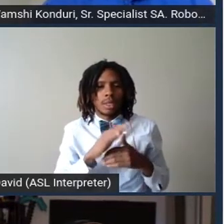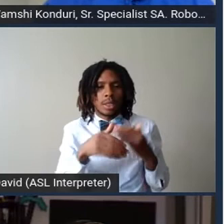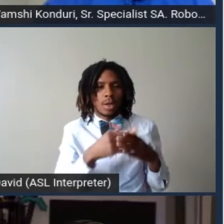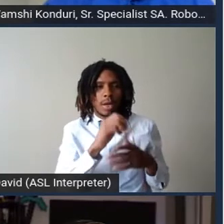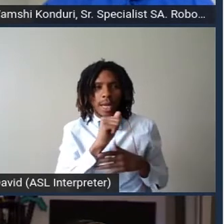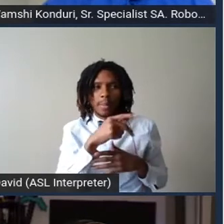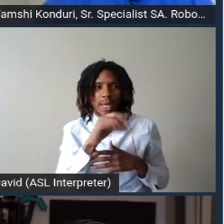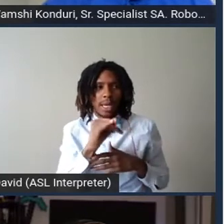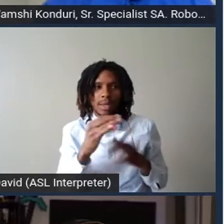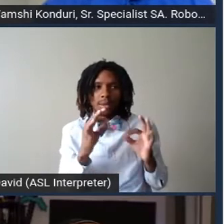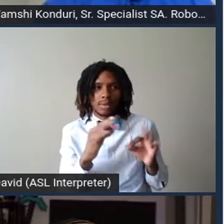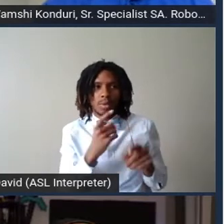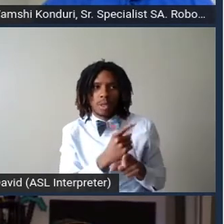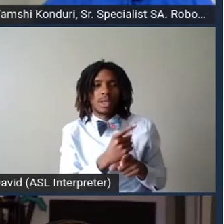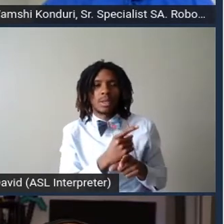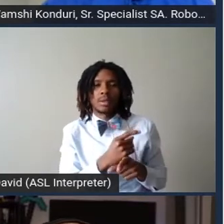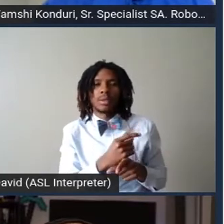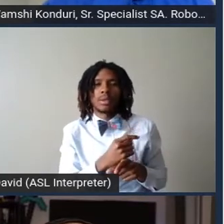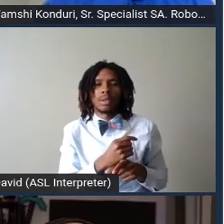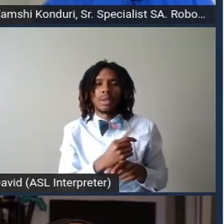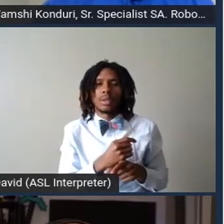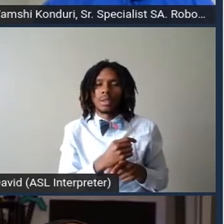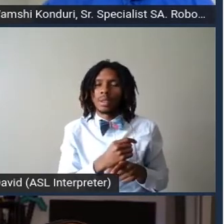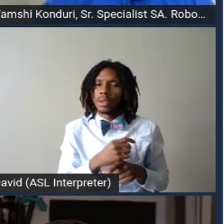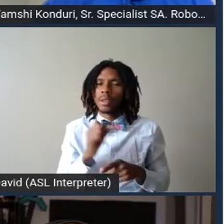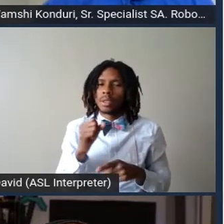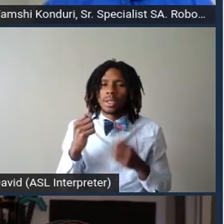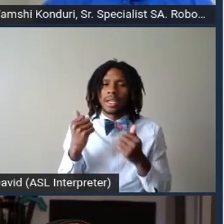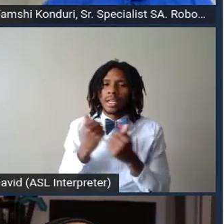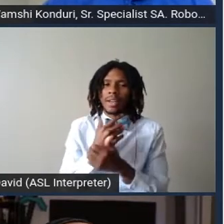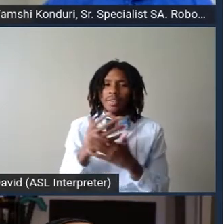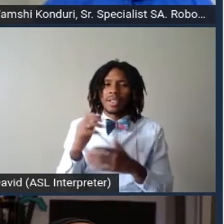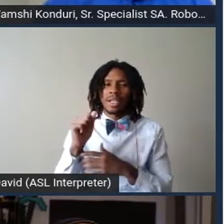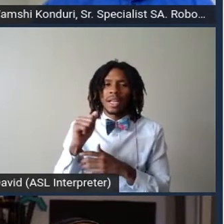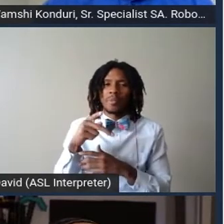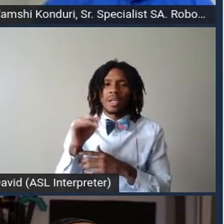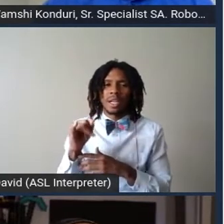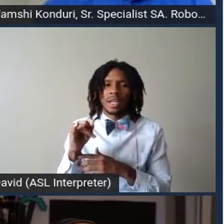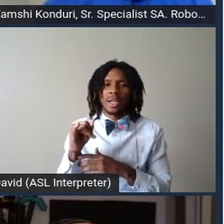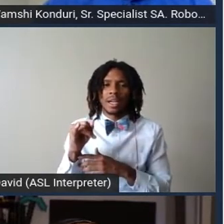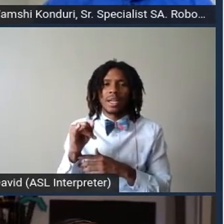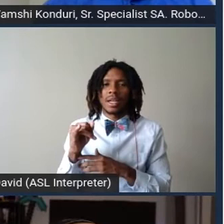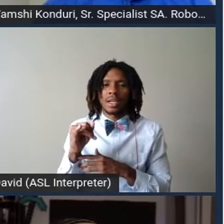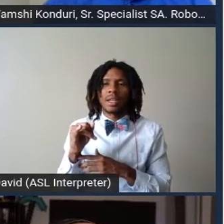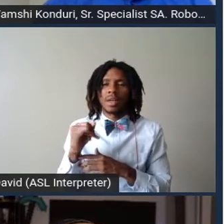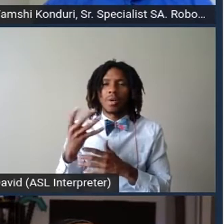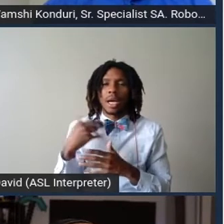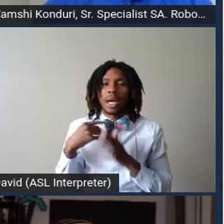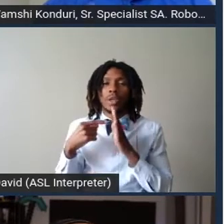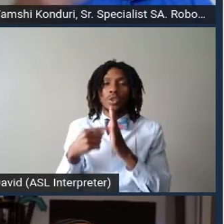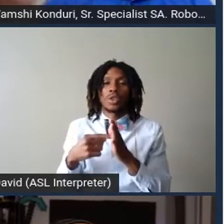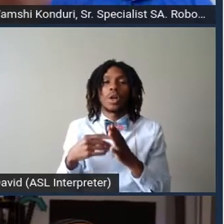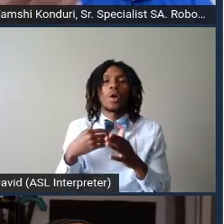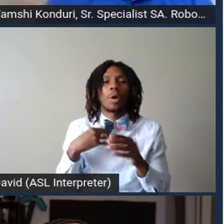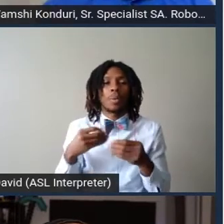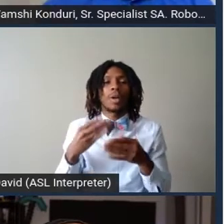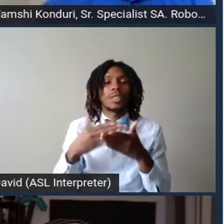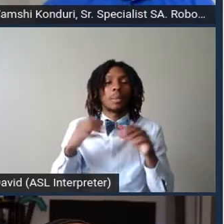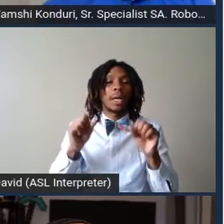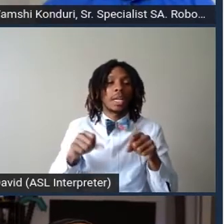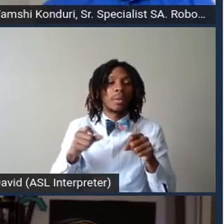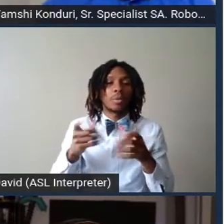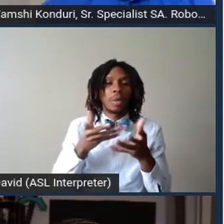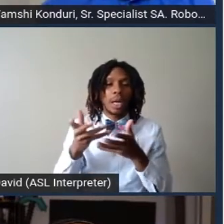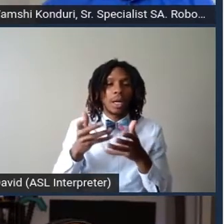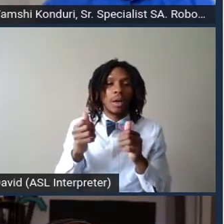It's all just an API call away. Everything is API driven in what I've shown you. We do provide some capability for you to interact with